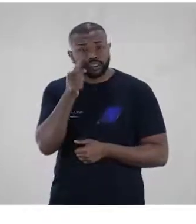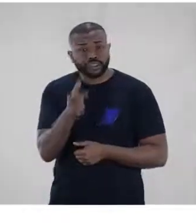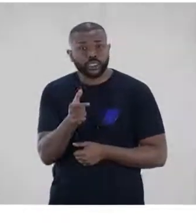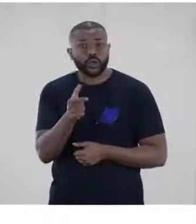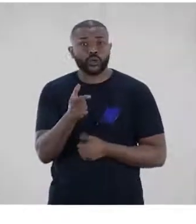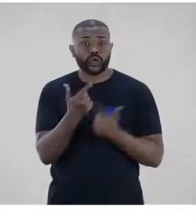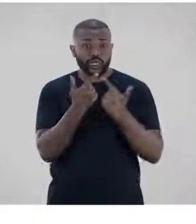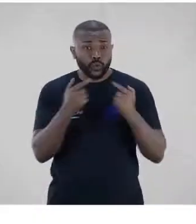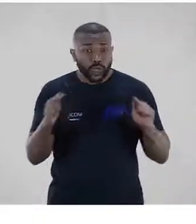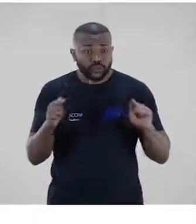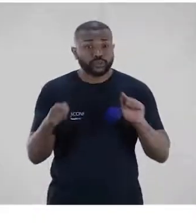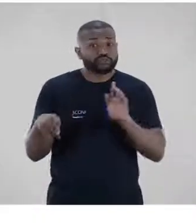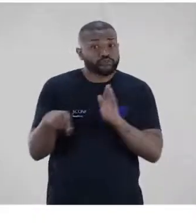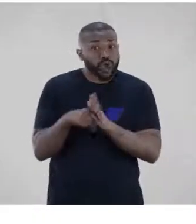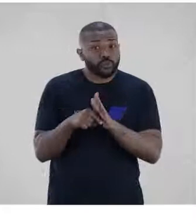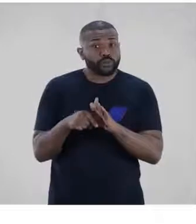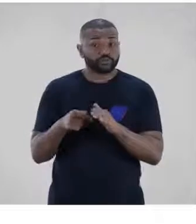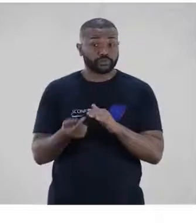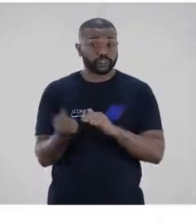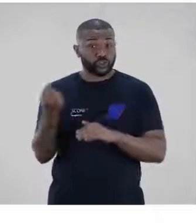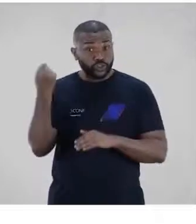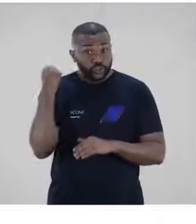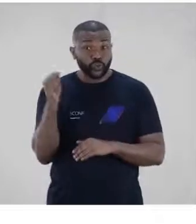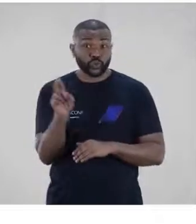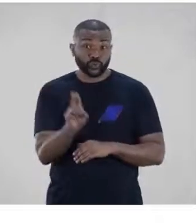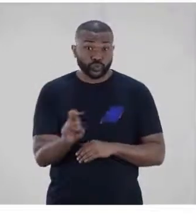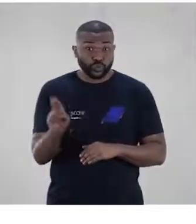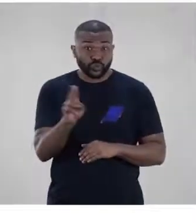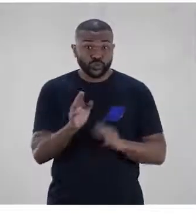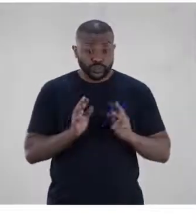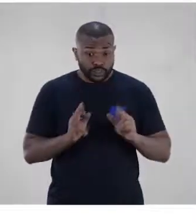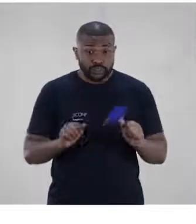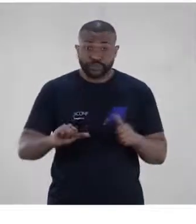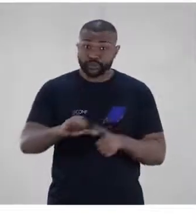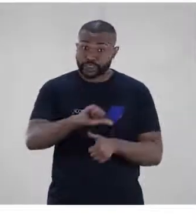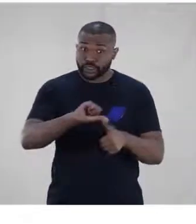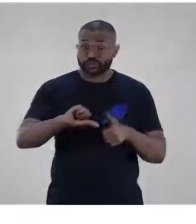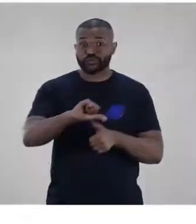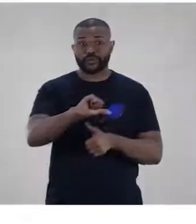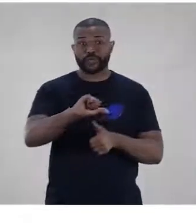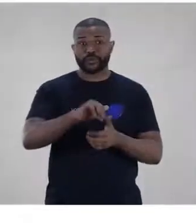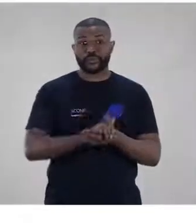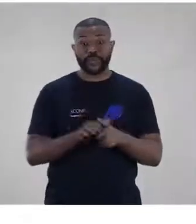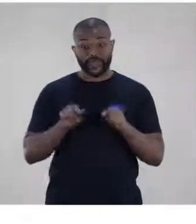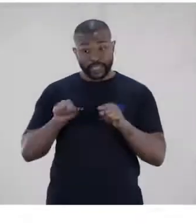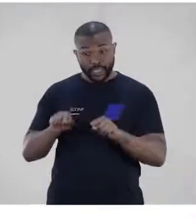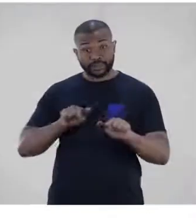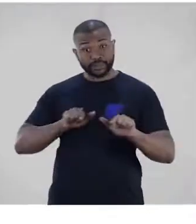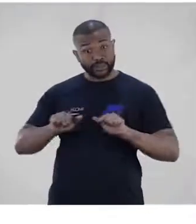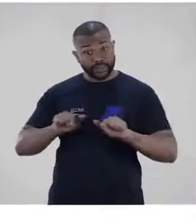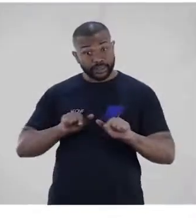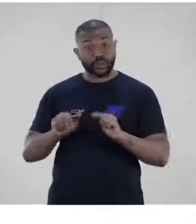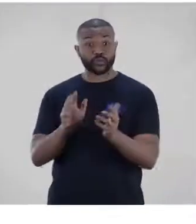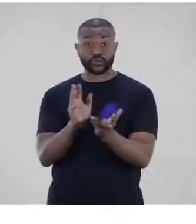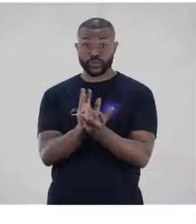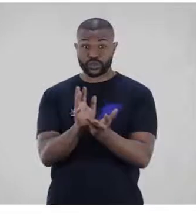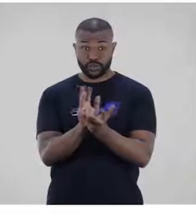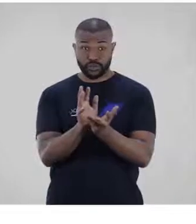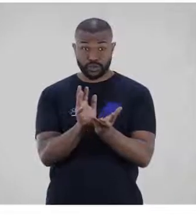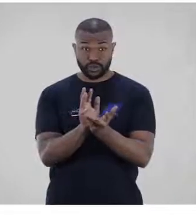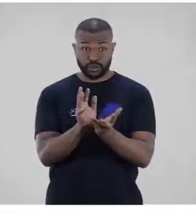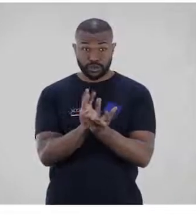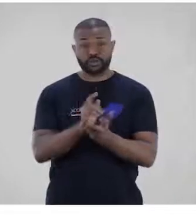of the language of the past paradigm: ingest, cleanse, transform, so that's their